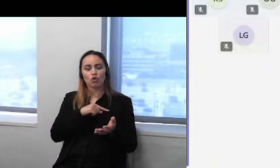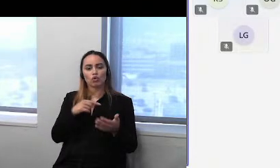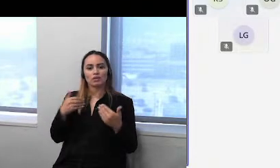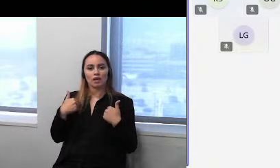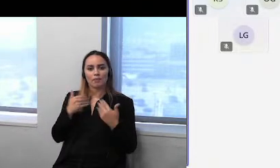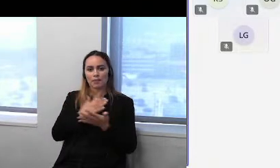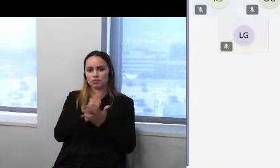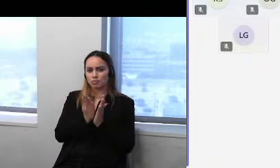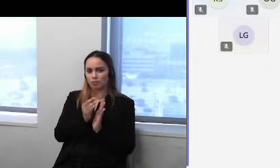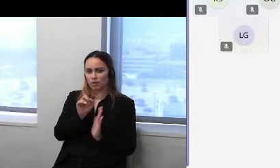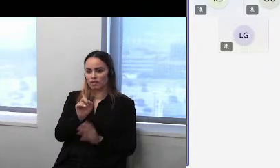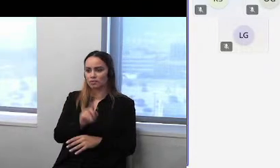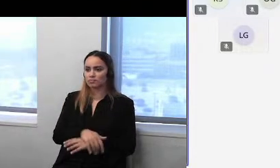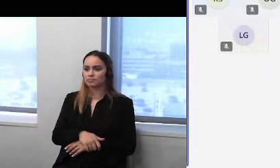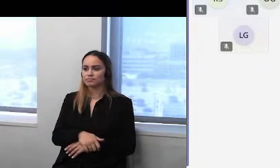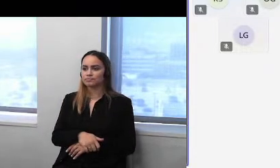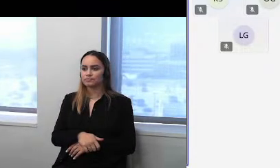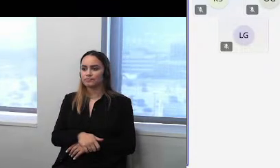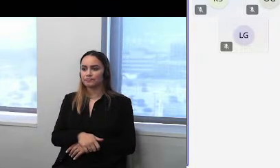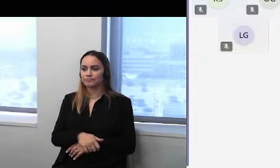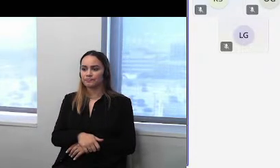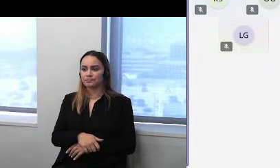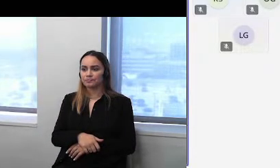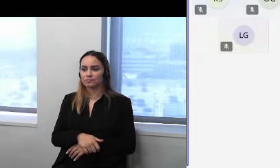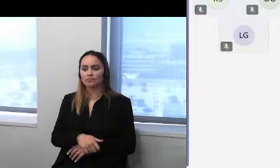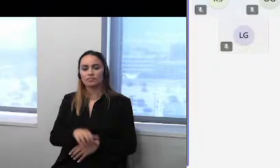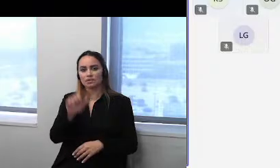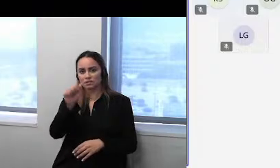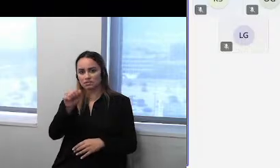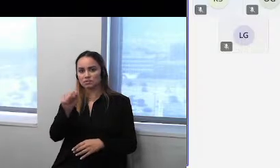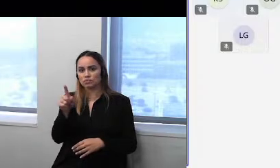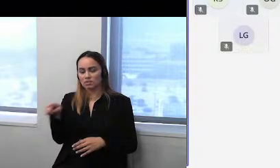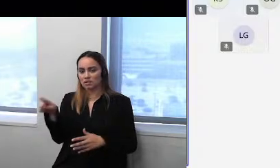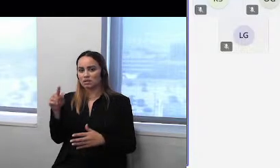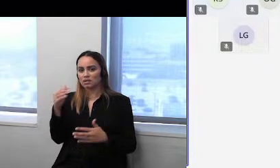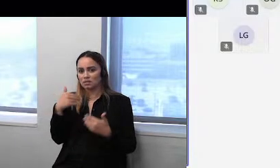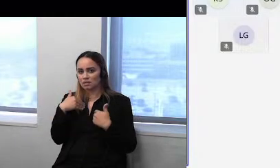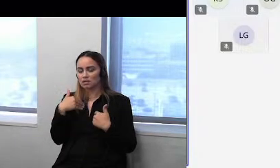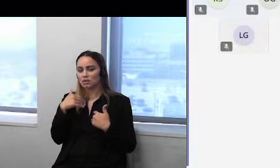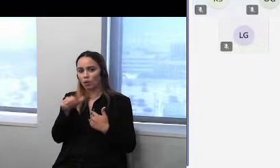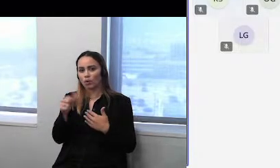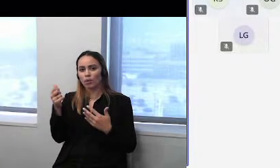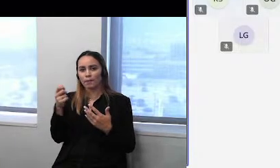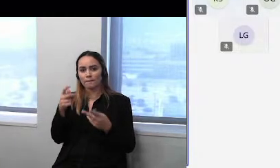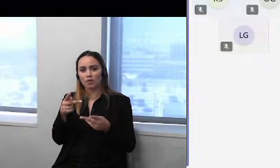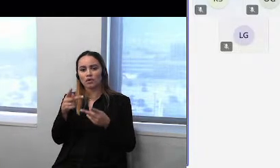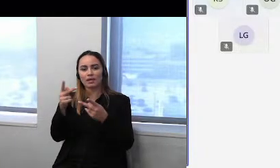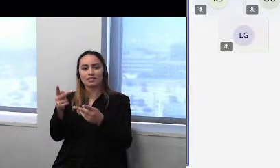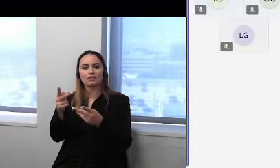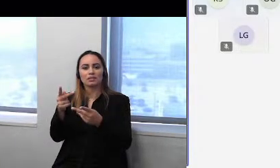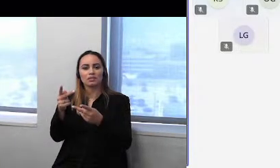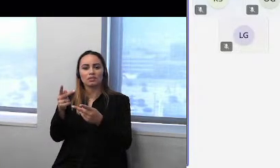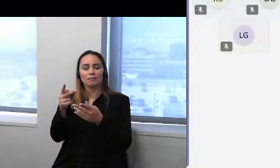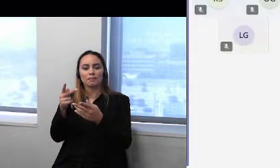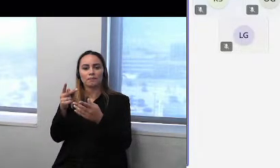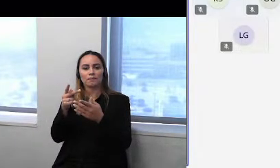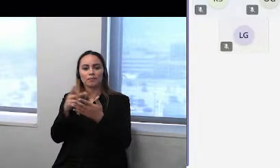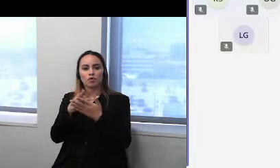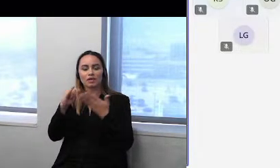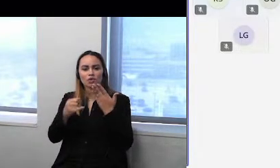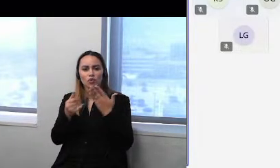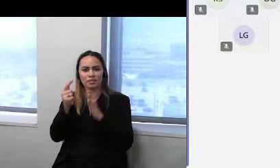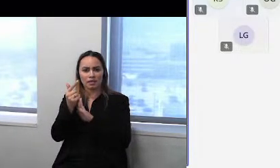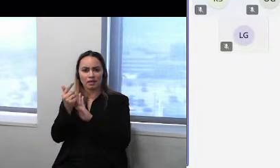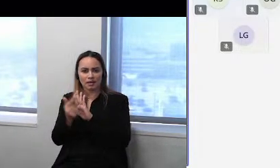I don't know if you're aware of another bill that's making its way through the legislature right now. It was approved by the House